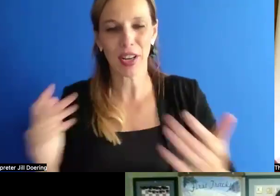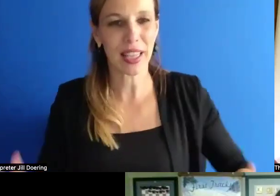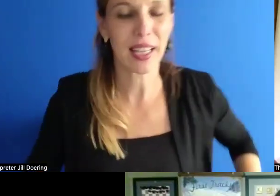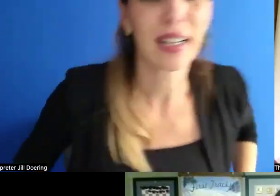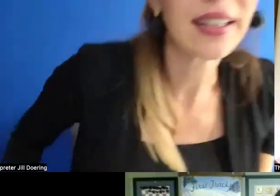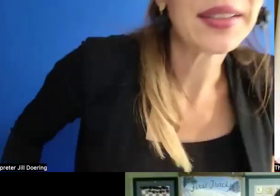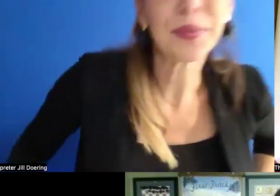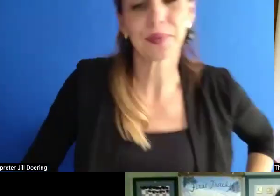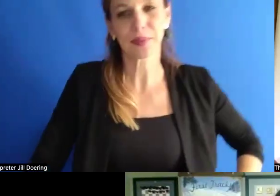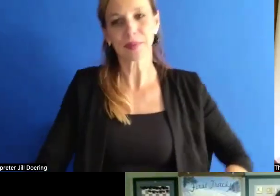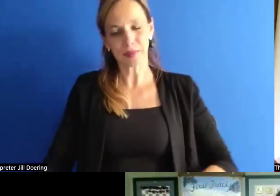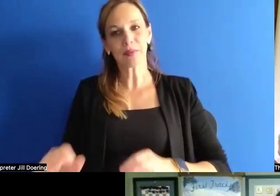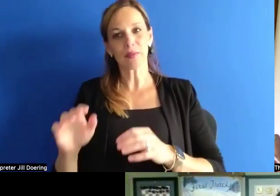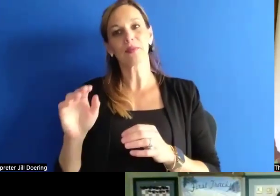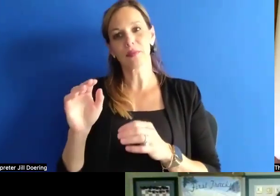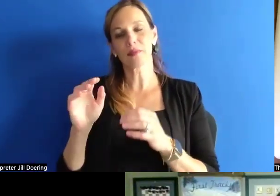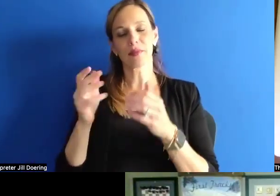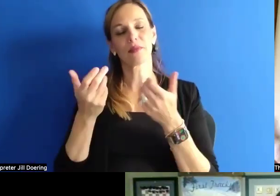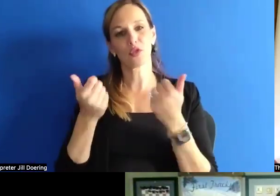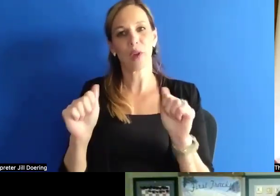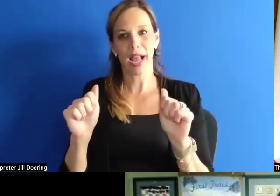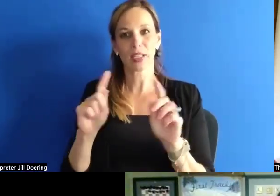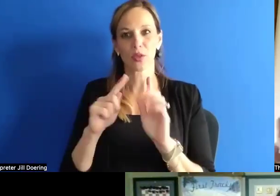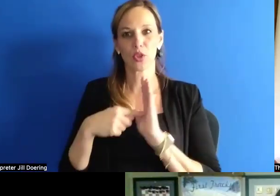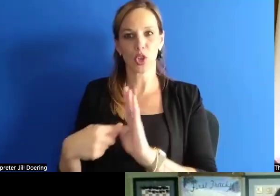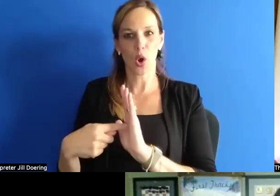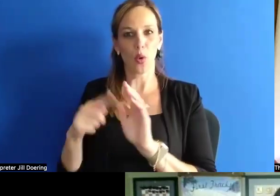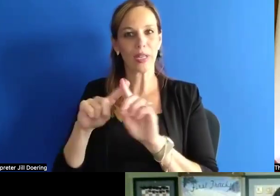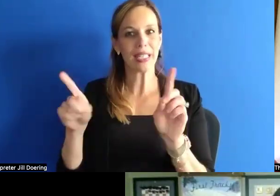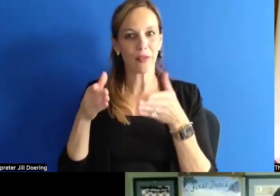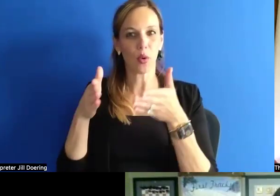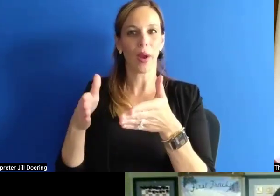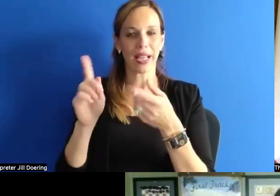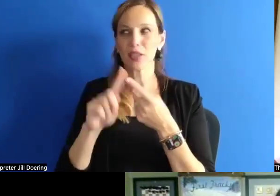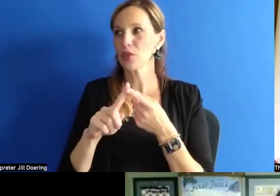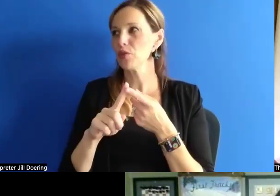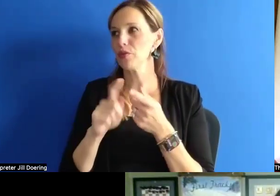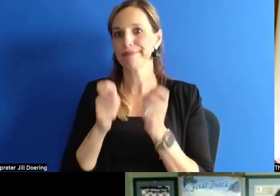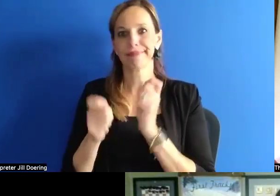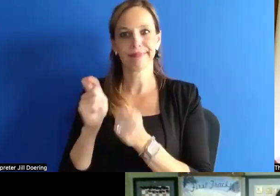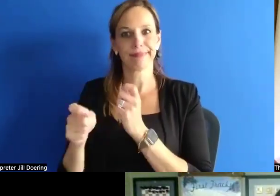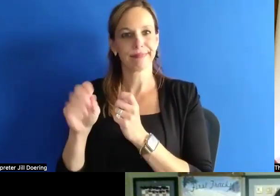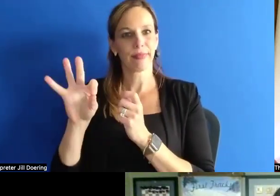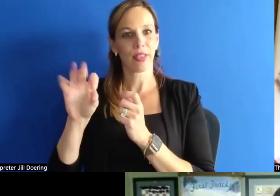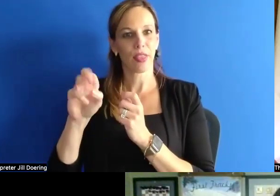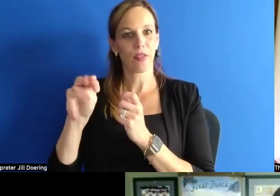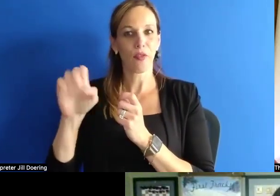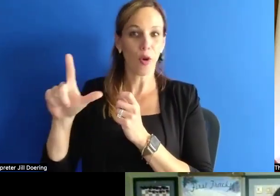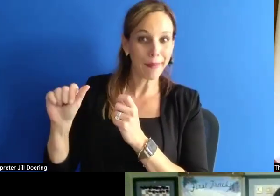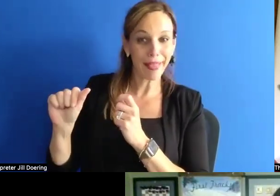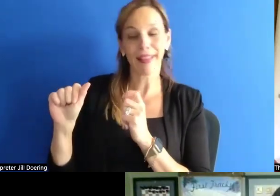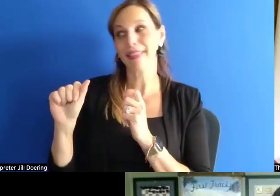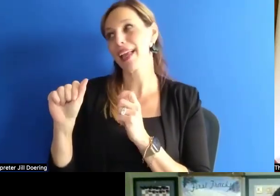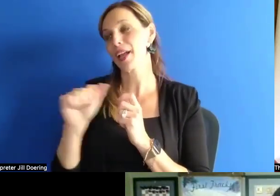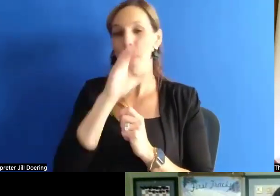to show different ways to alternate the formula. Typically, boy meets girl, and they